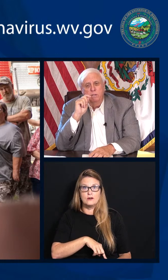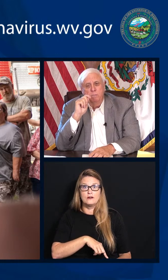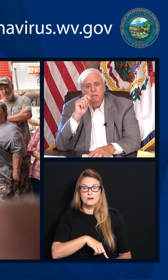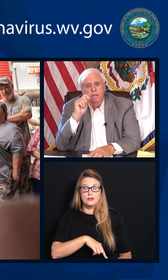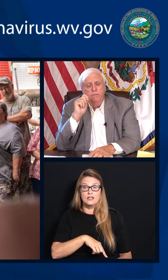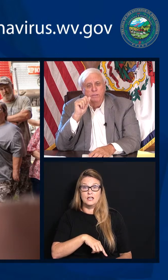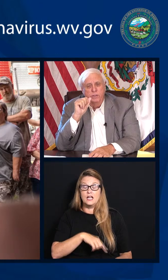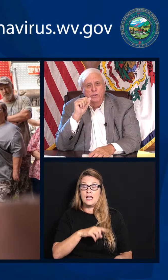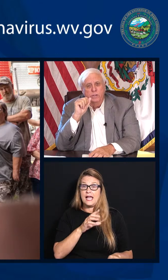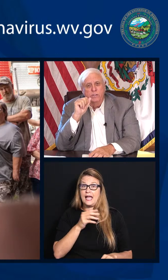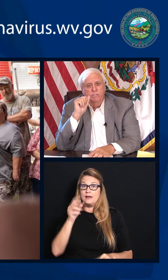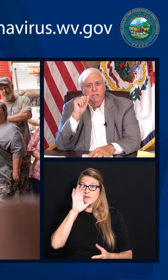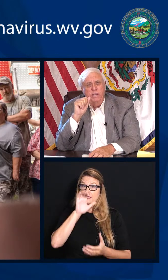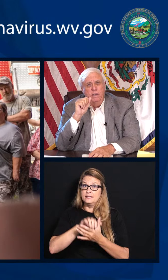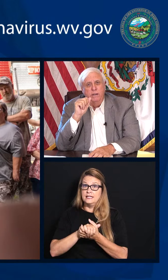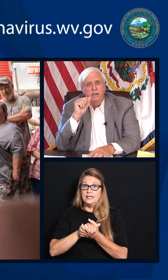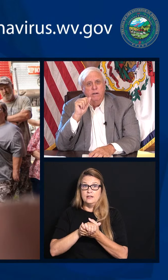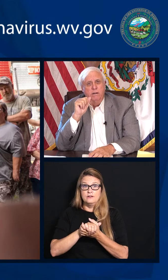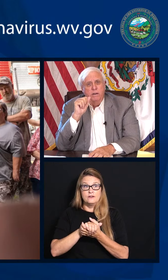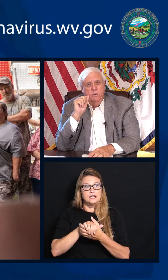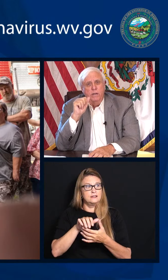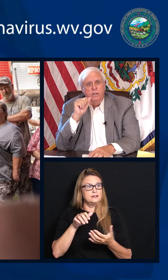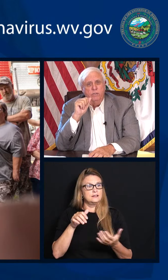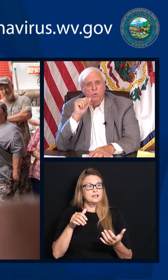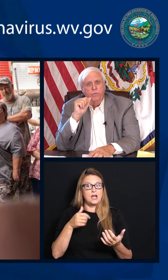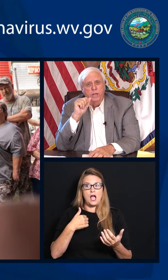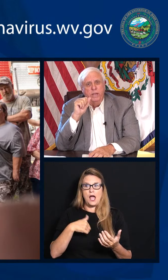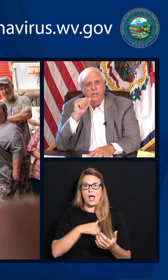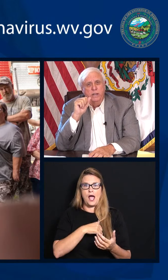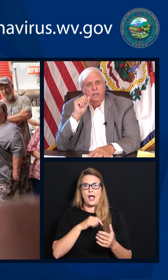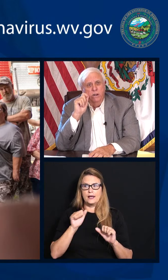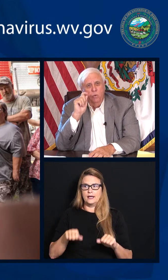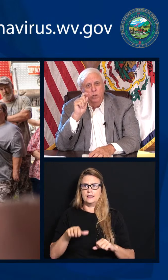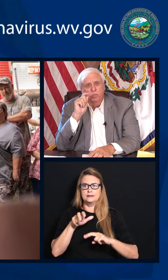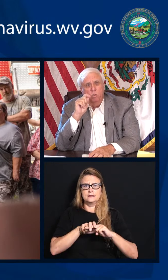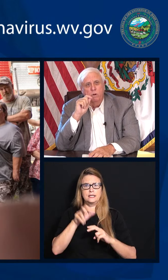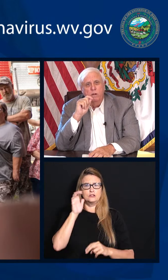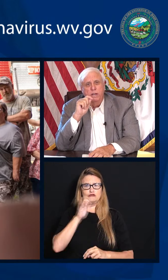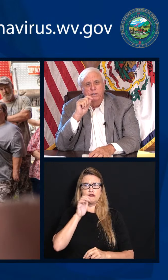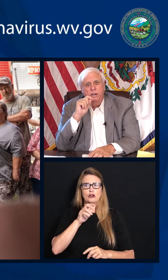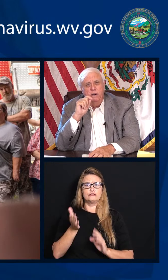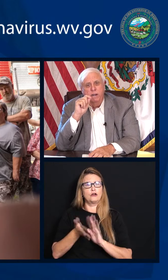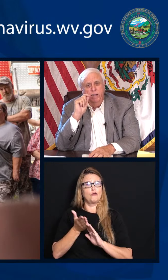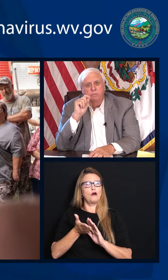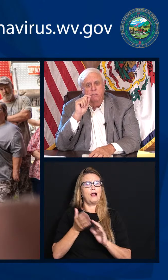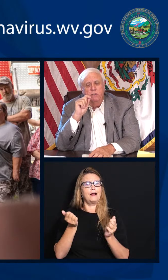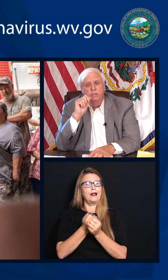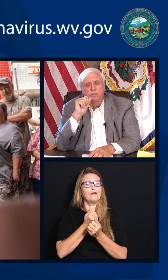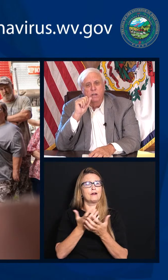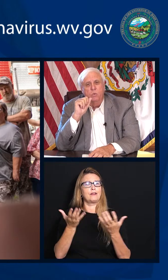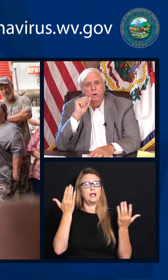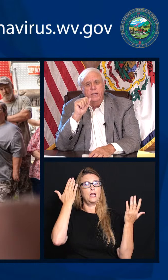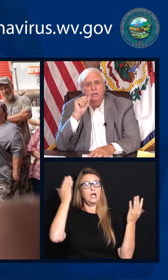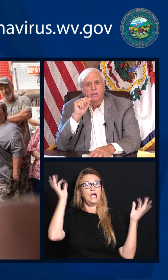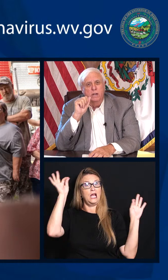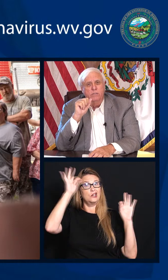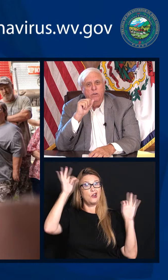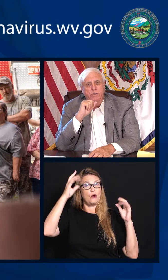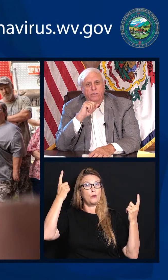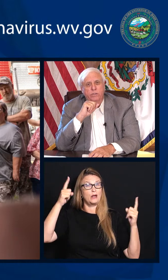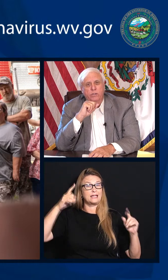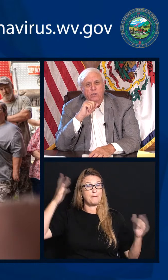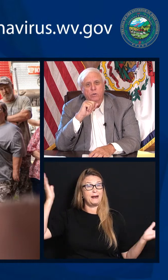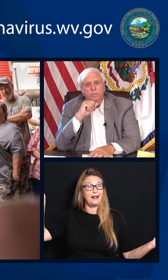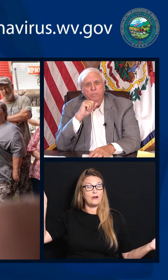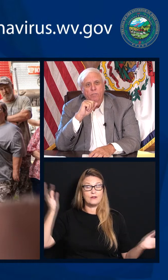Absolutely, to believe that you can just sit down here and run this whole thing and not know what's going on out there, absolutely is no way on God's earth